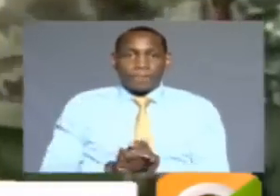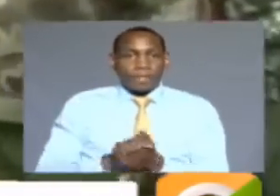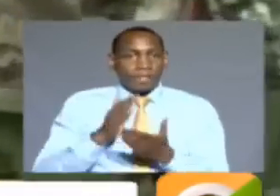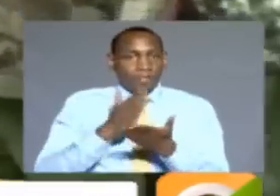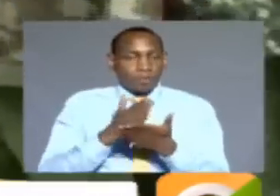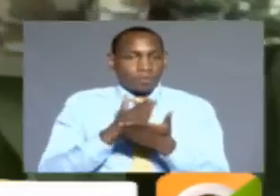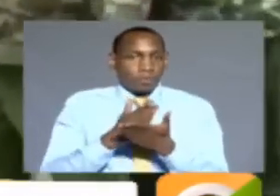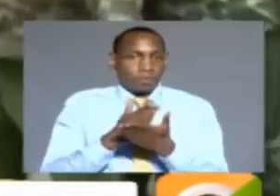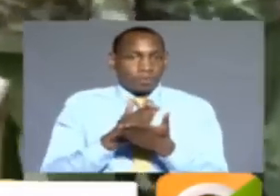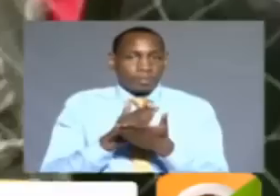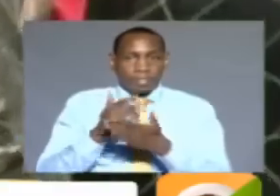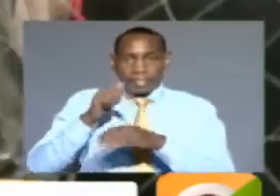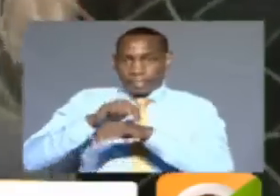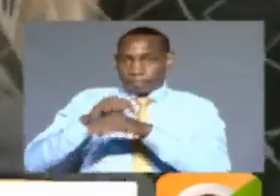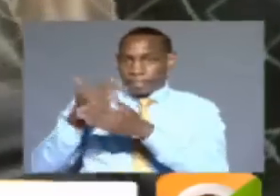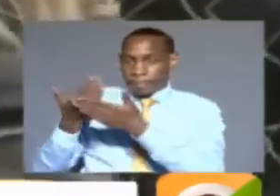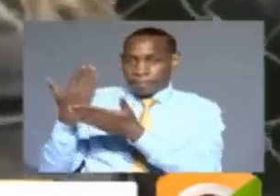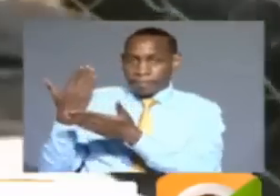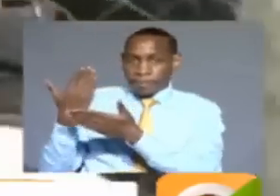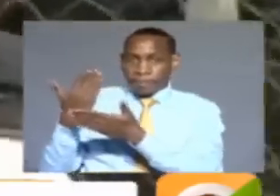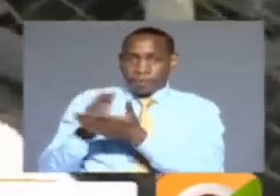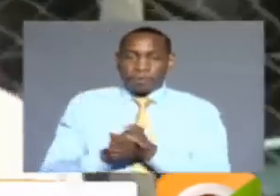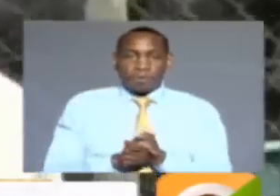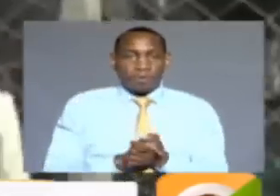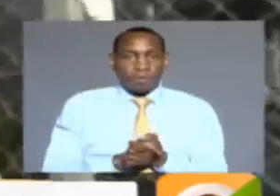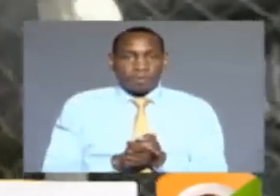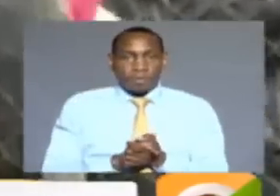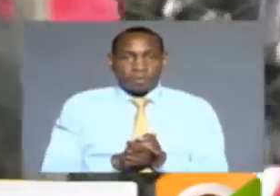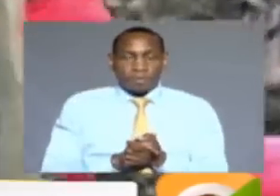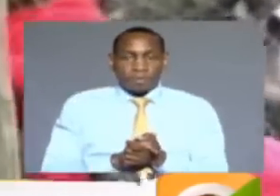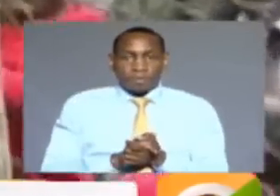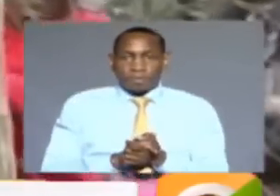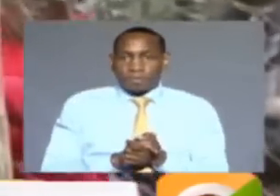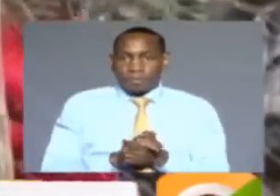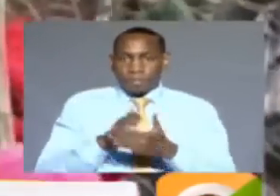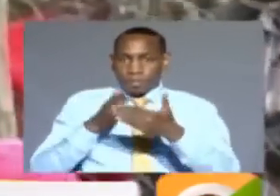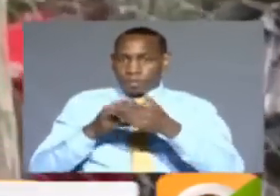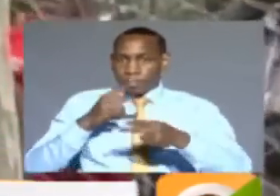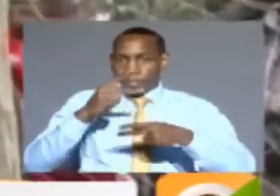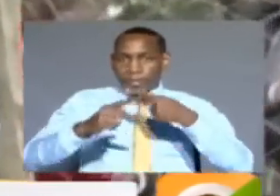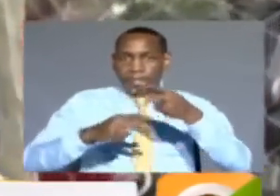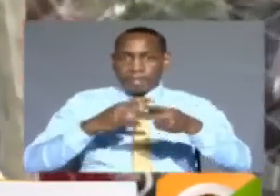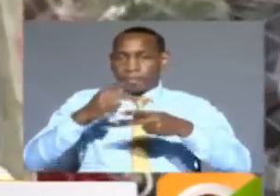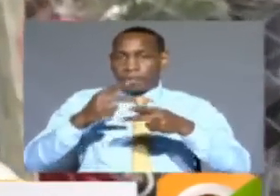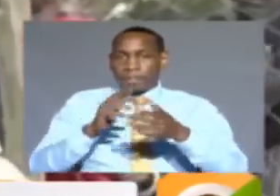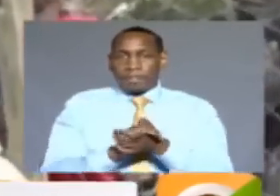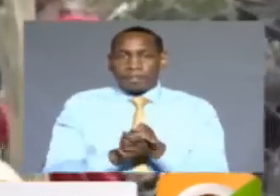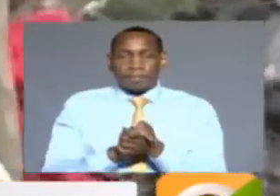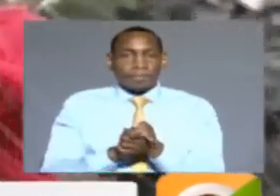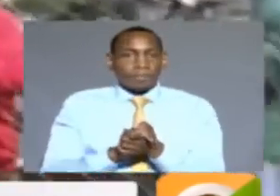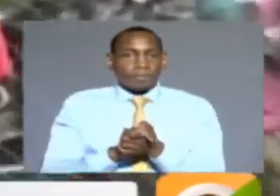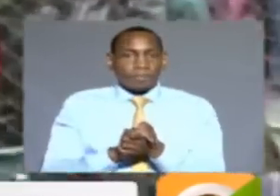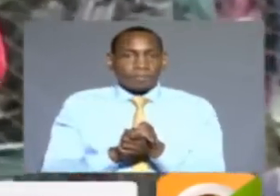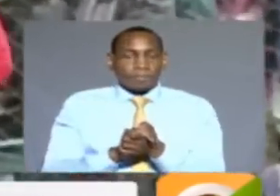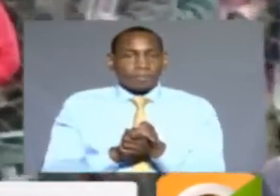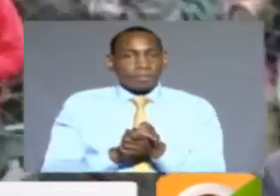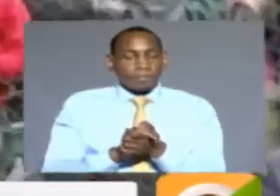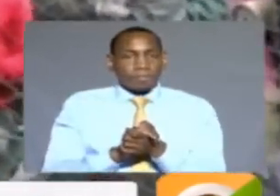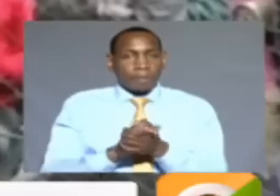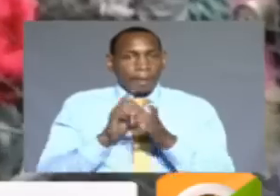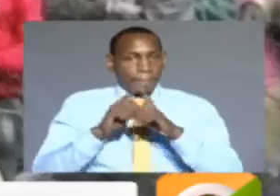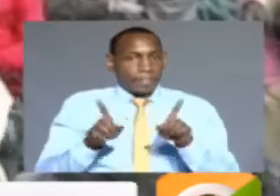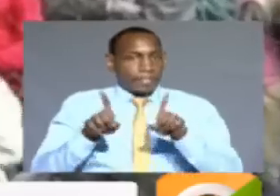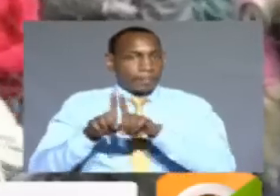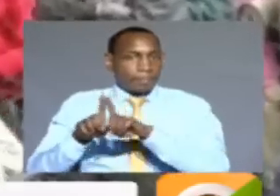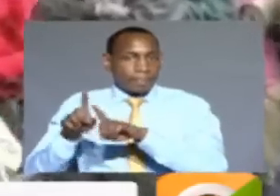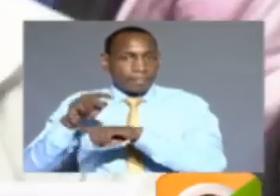Obviously, that at that time, it was to insulate that procedure from frivolous recall attempts. But at the